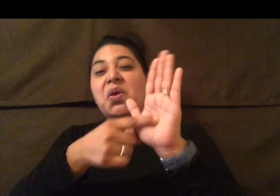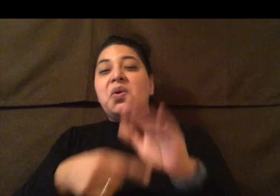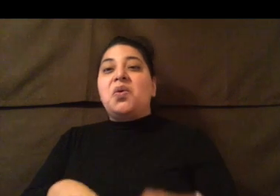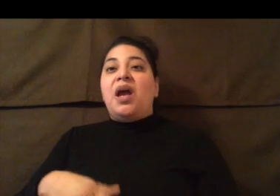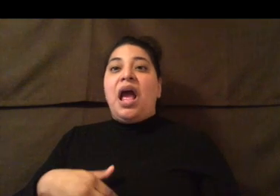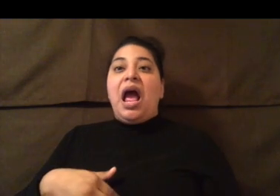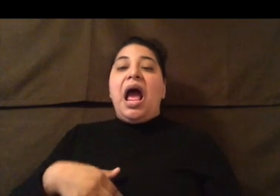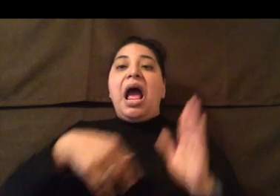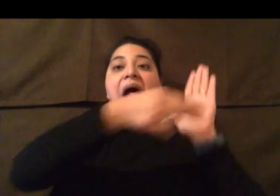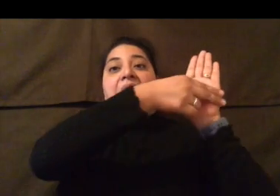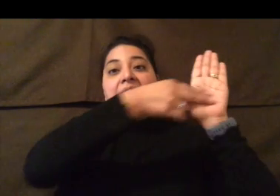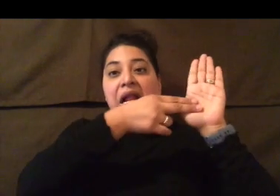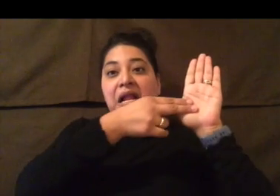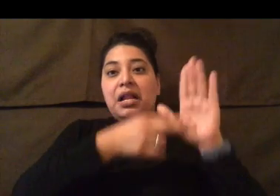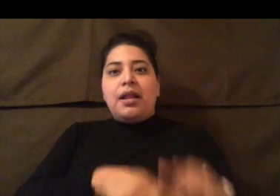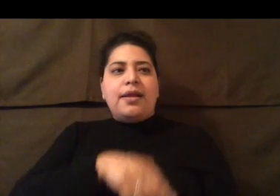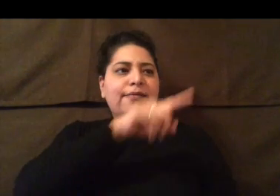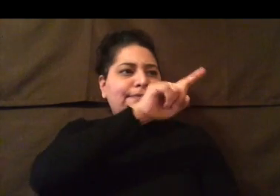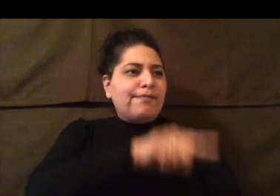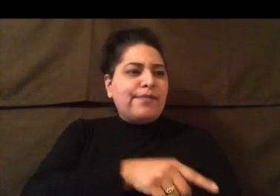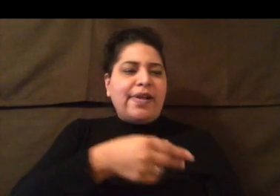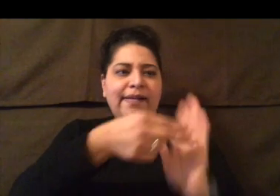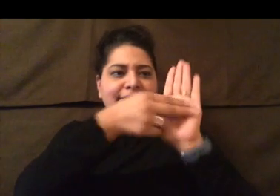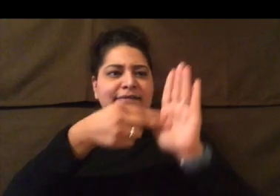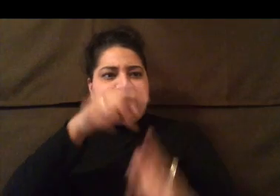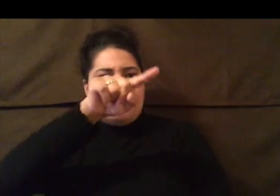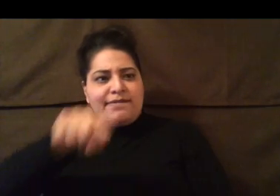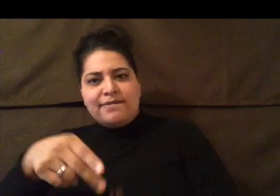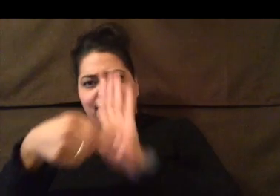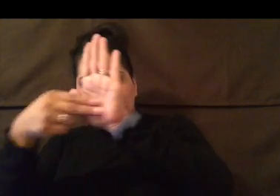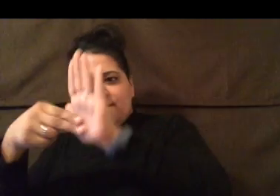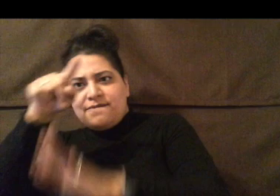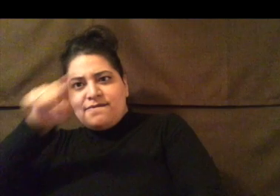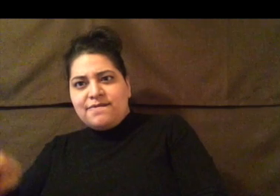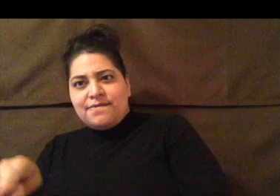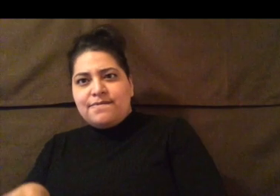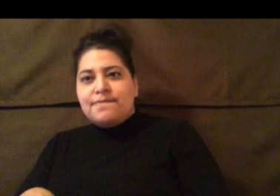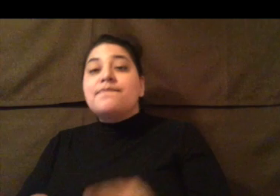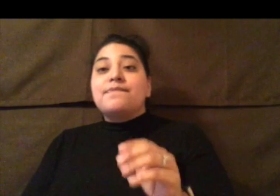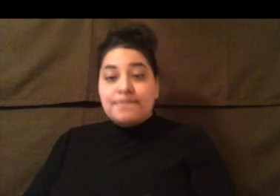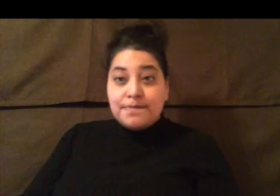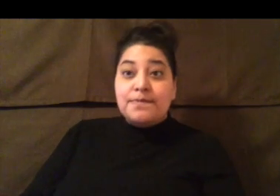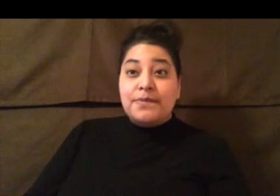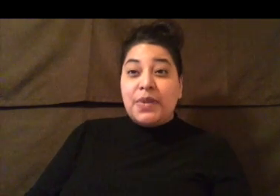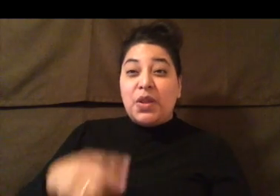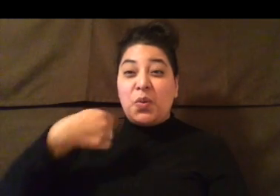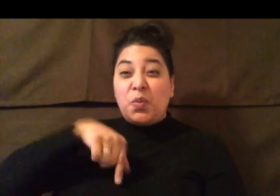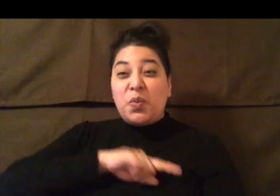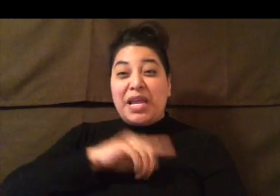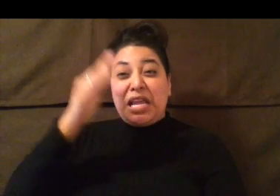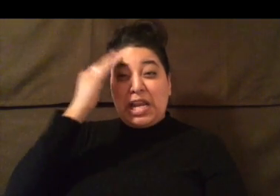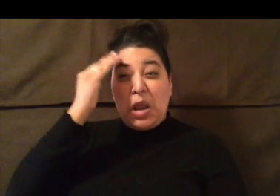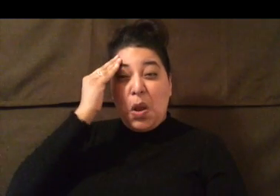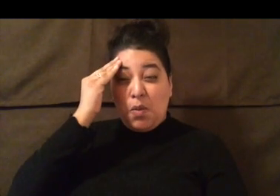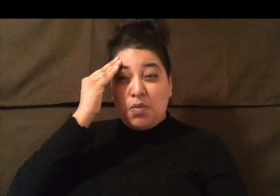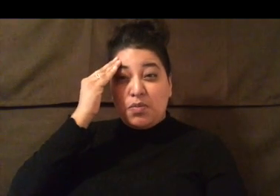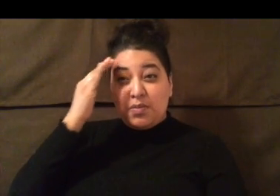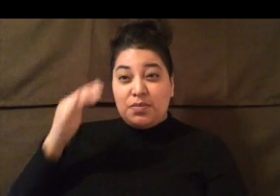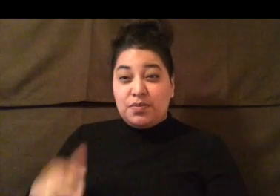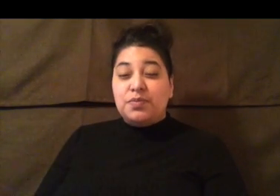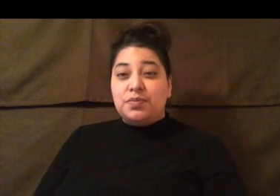just to show you guys that I am scratching it off as I go. And 55. Okay, so we know